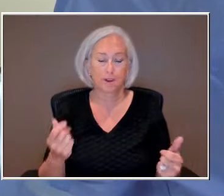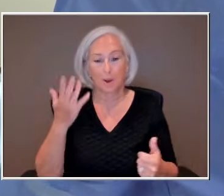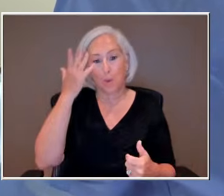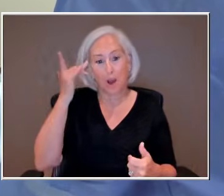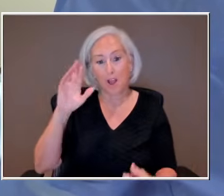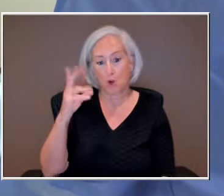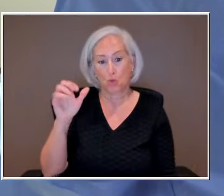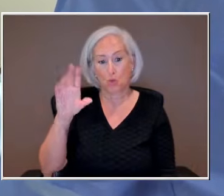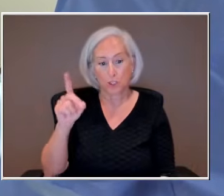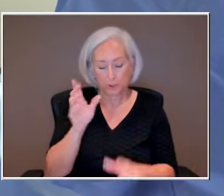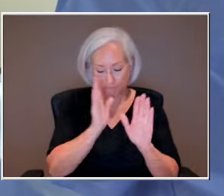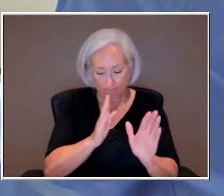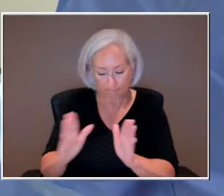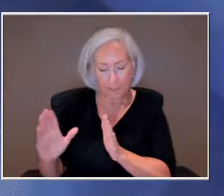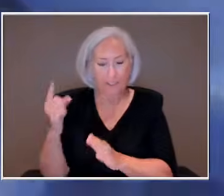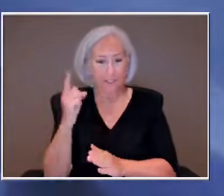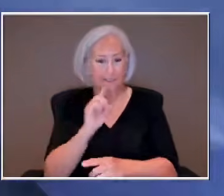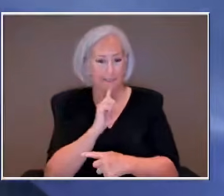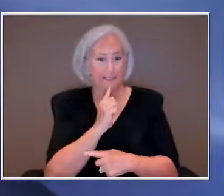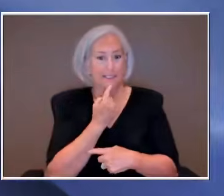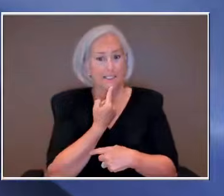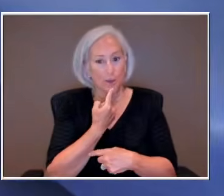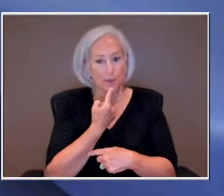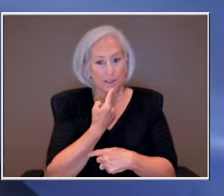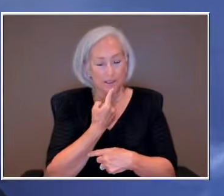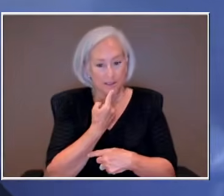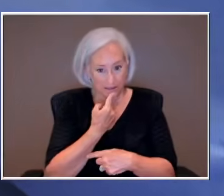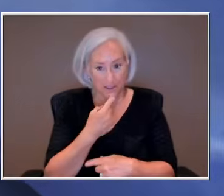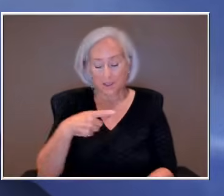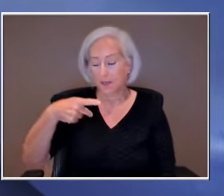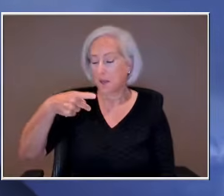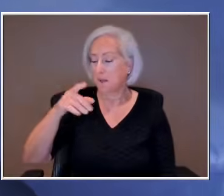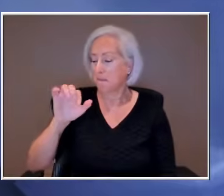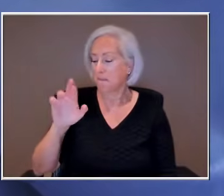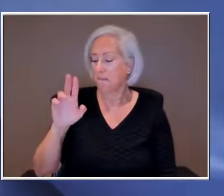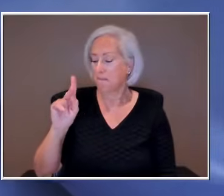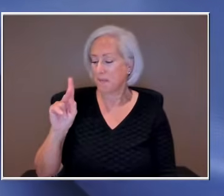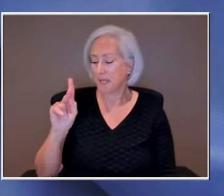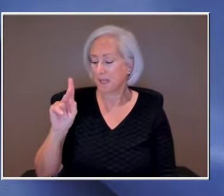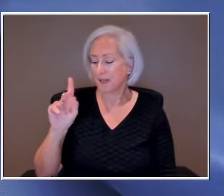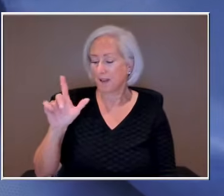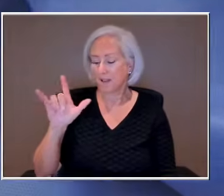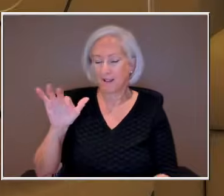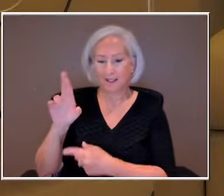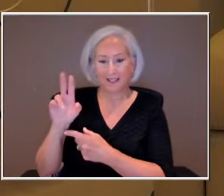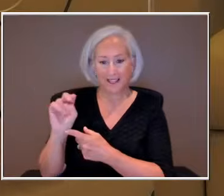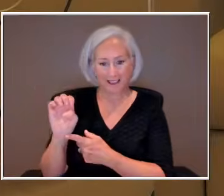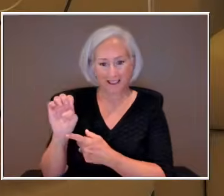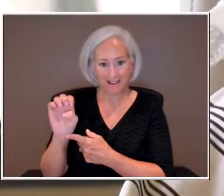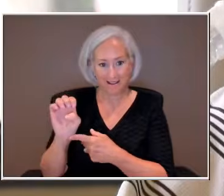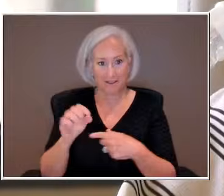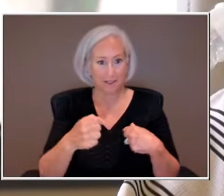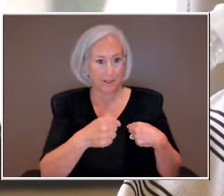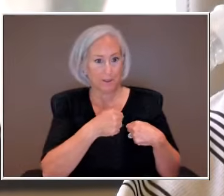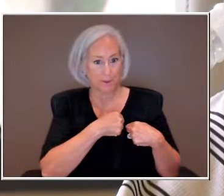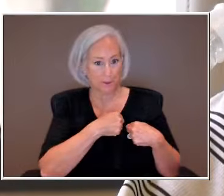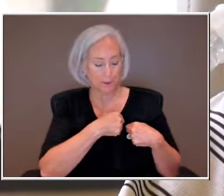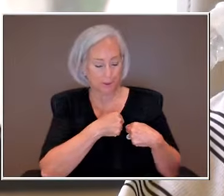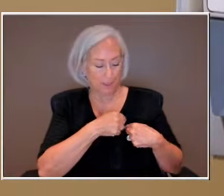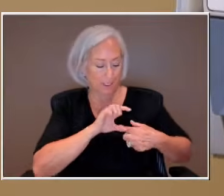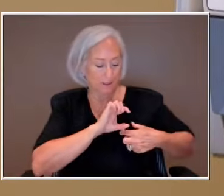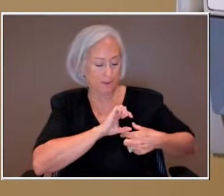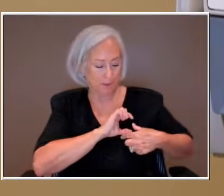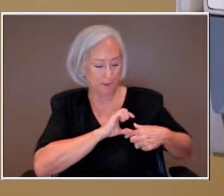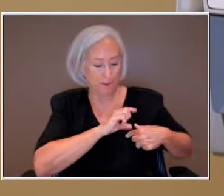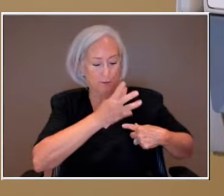more serious, a PICC line placement for cancer treatment. Get you uncovered here. All right. When the cancer kept